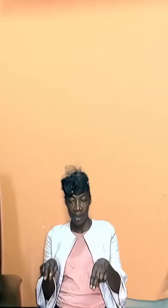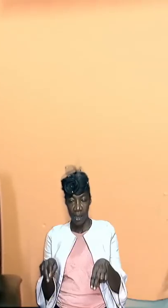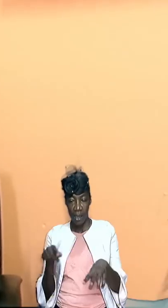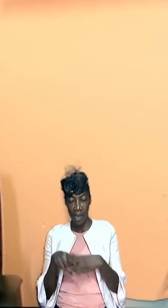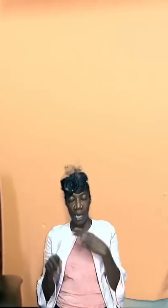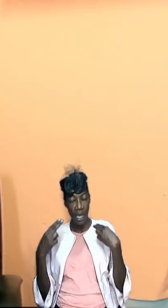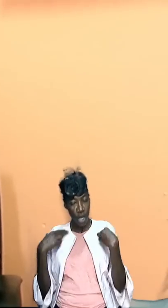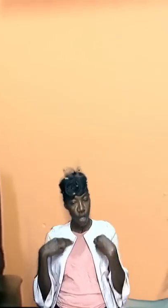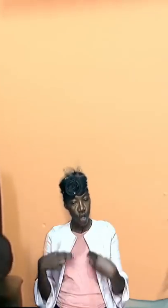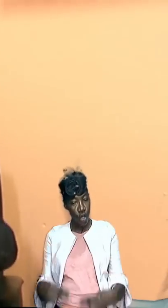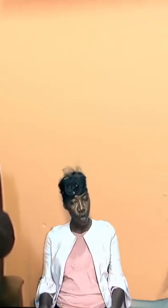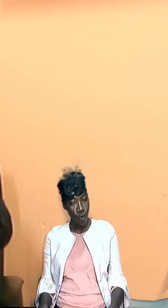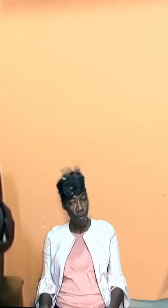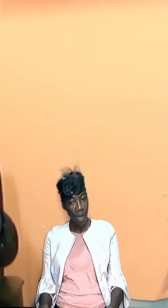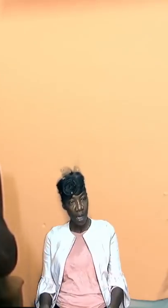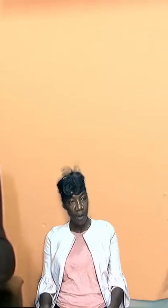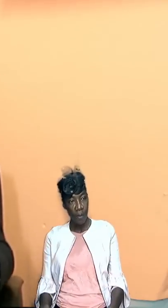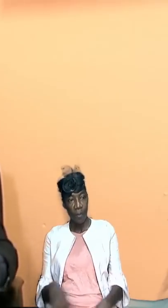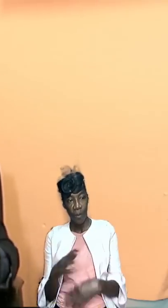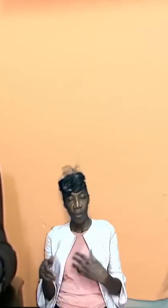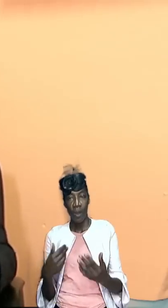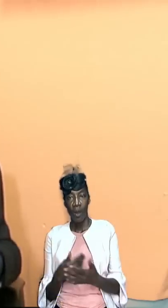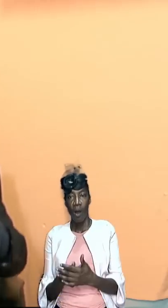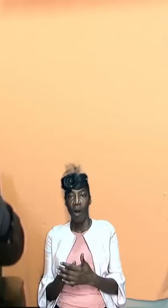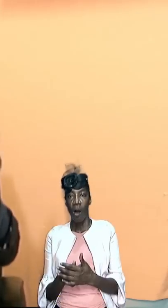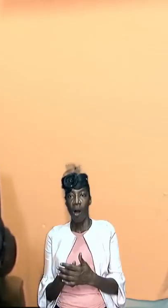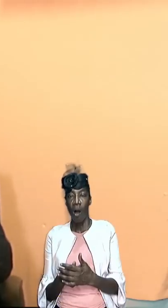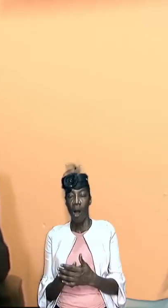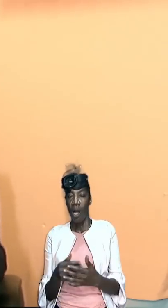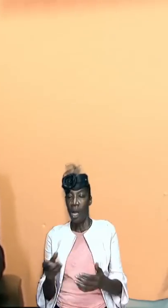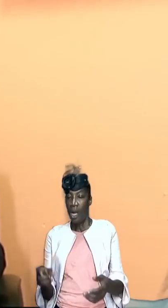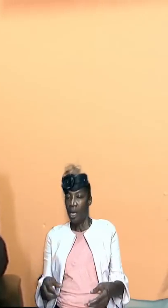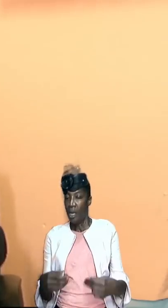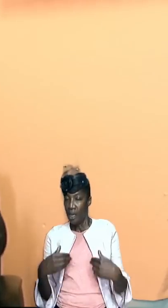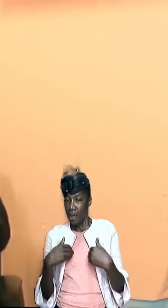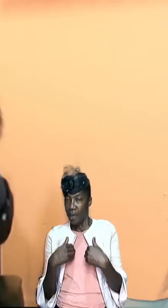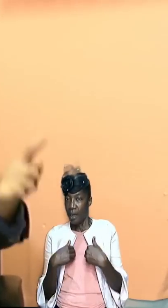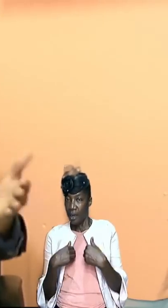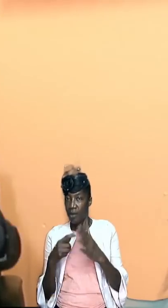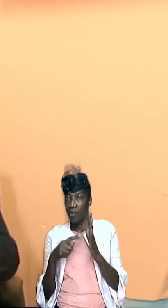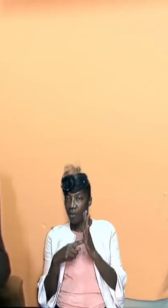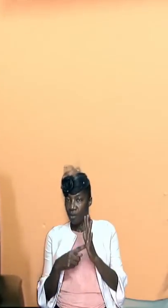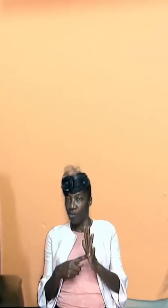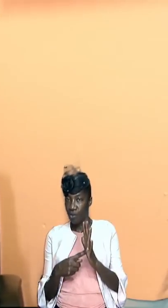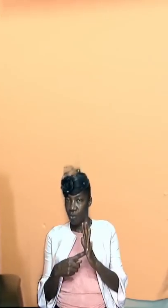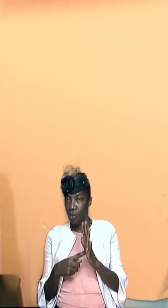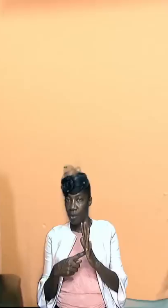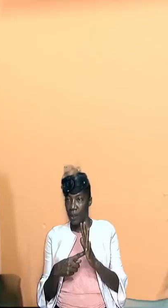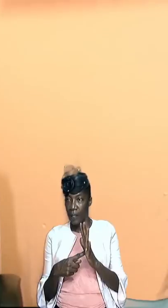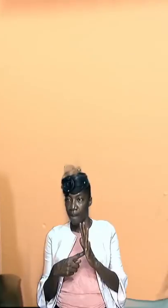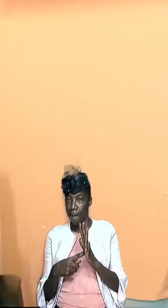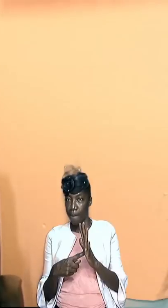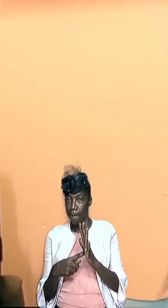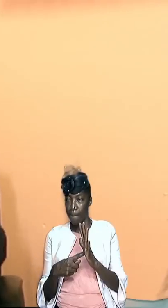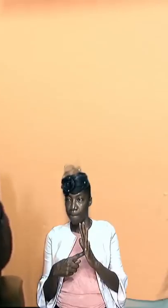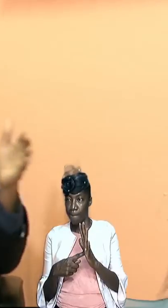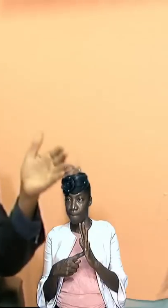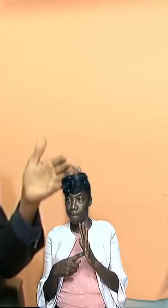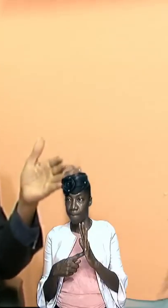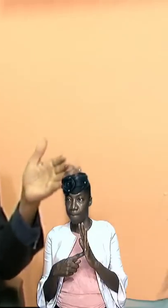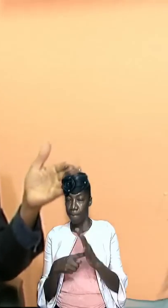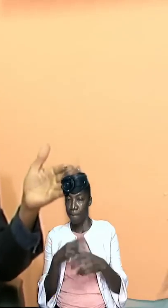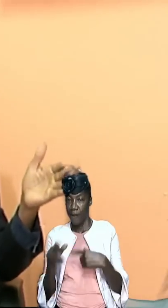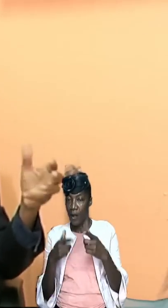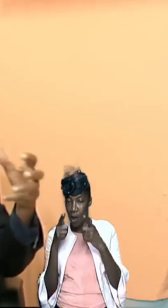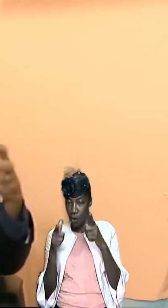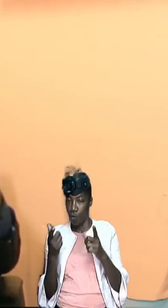in humankind. So all the dogs that we show that you're seeing on the screen, or that you saw on the screen, sorry, earlier on, they all